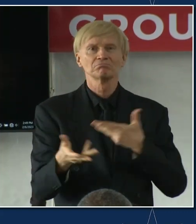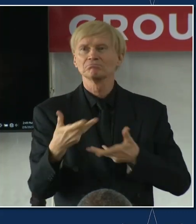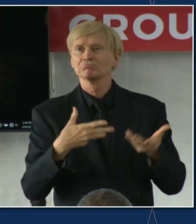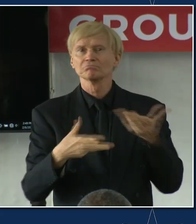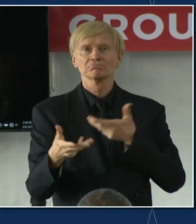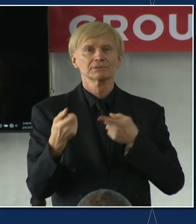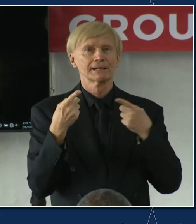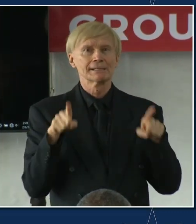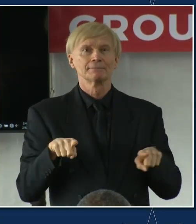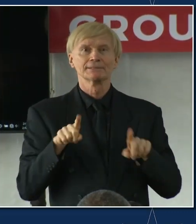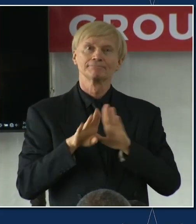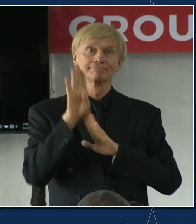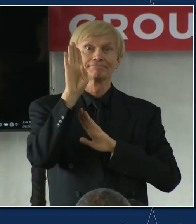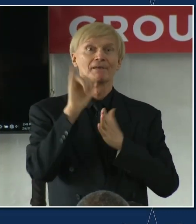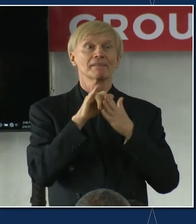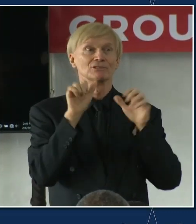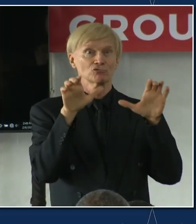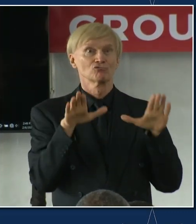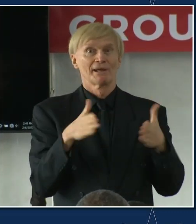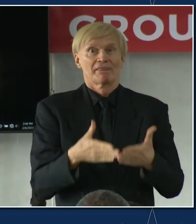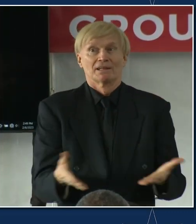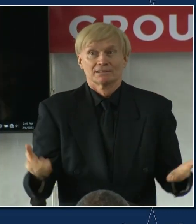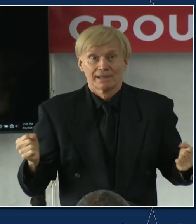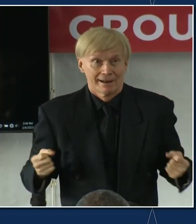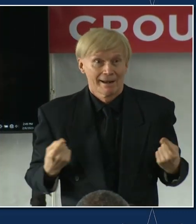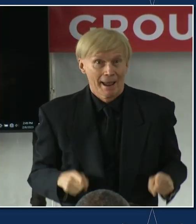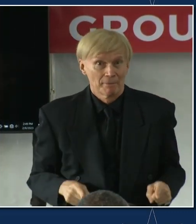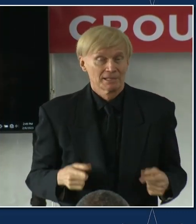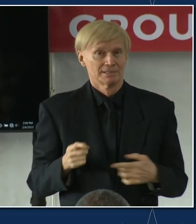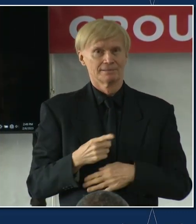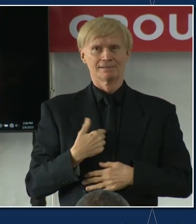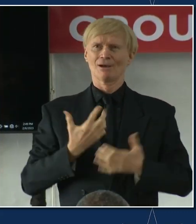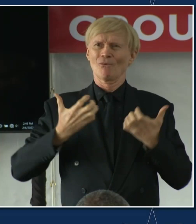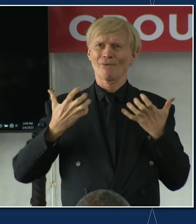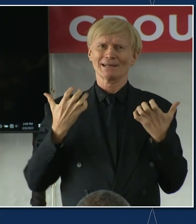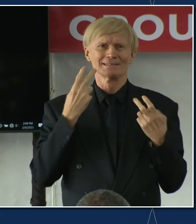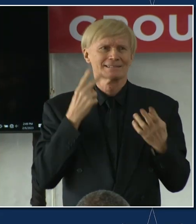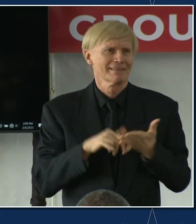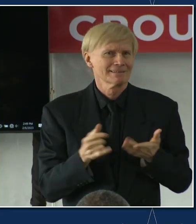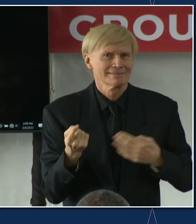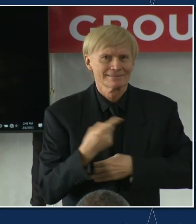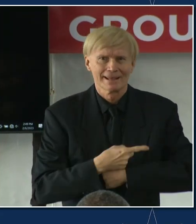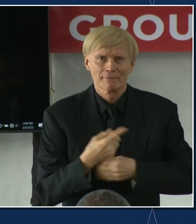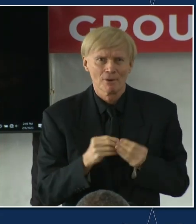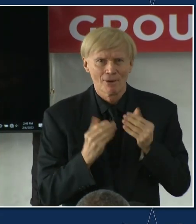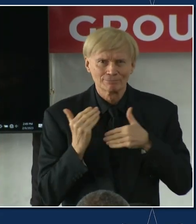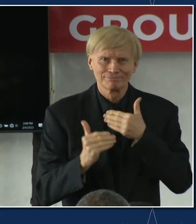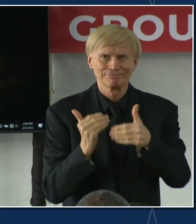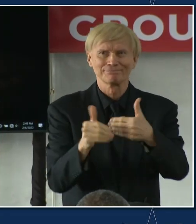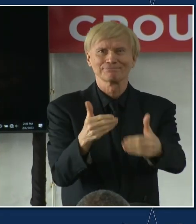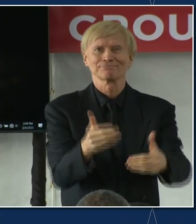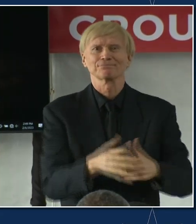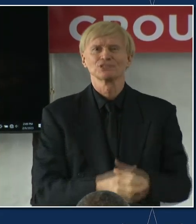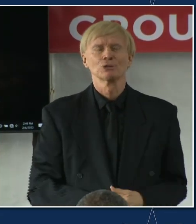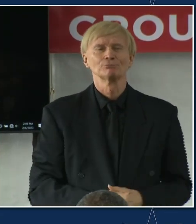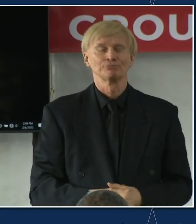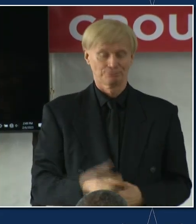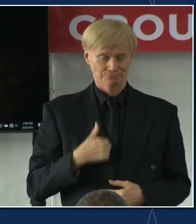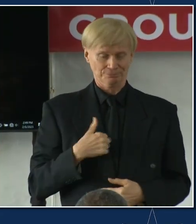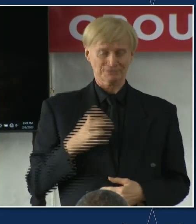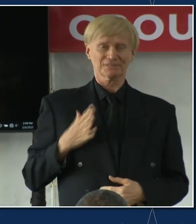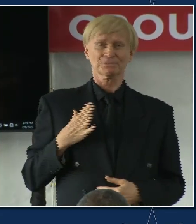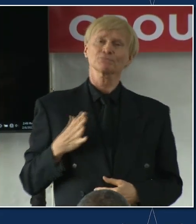happen. This is a great thing that's happening today. I want to make more of these great things happen. So just a little bit about me. I've served in